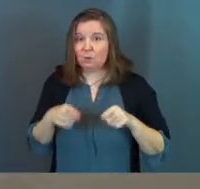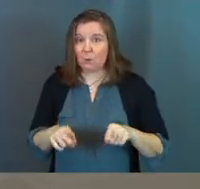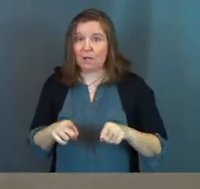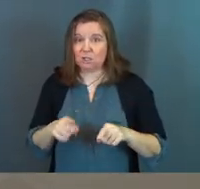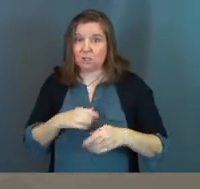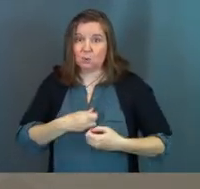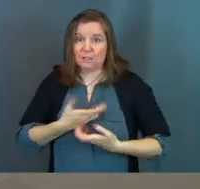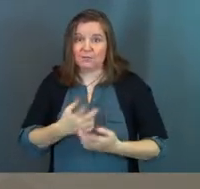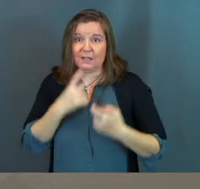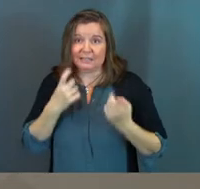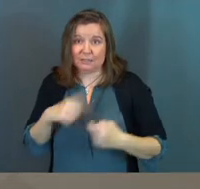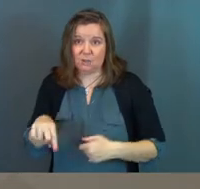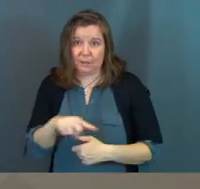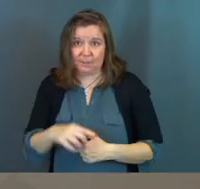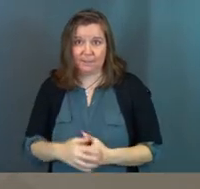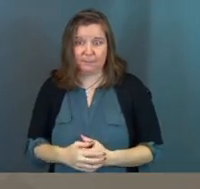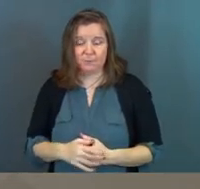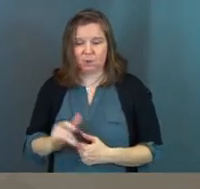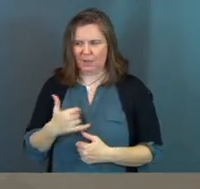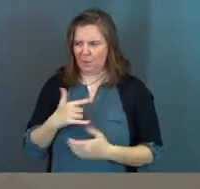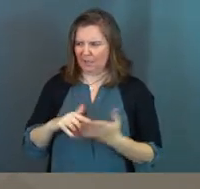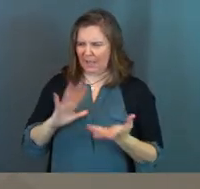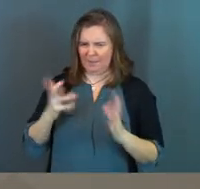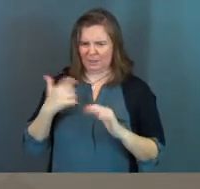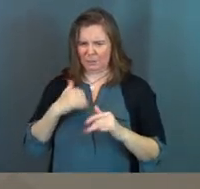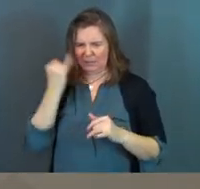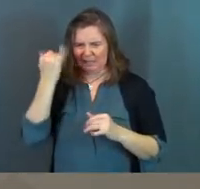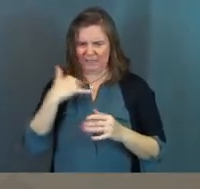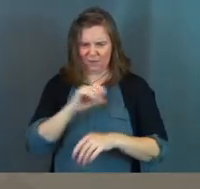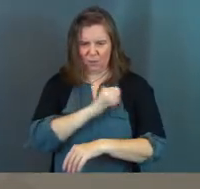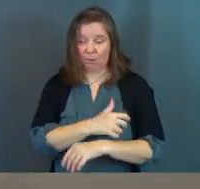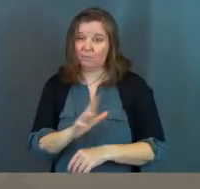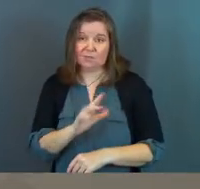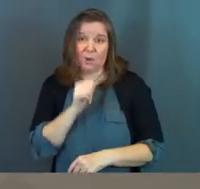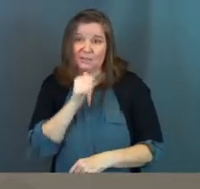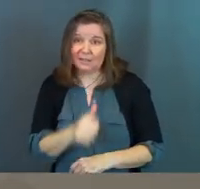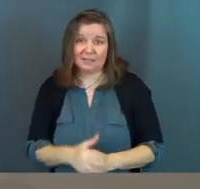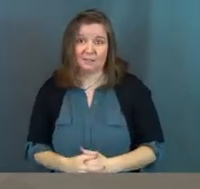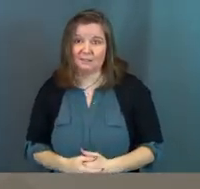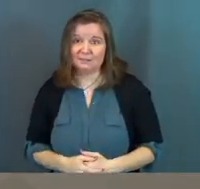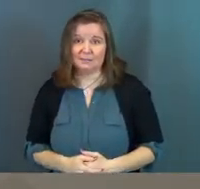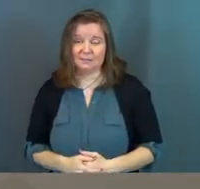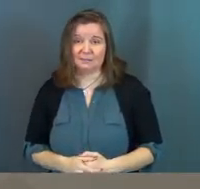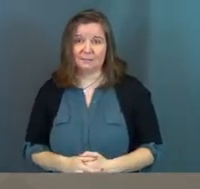while she was confessing sin to them. You're like, well, that messes with the idea of authority. No, it doesn't.